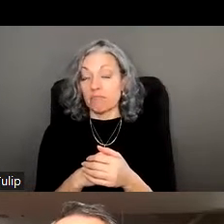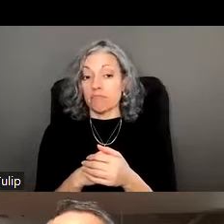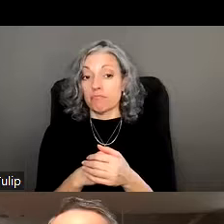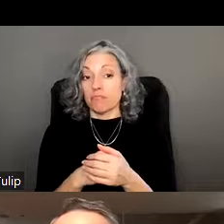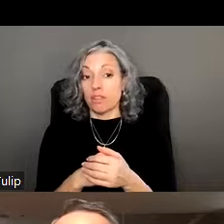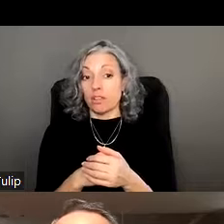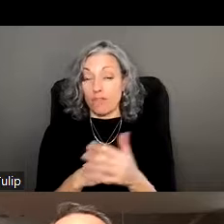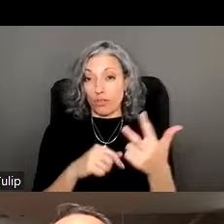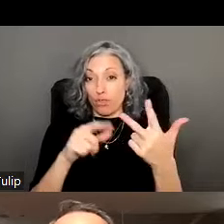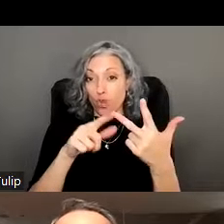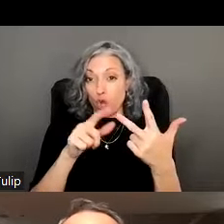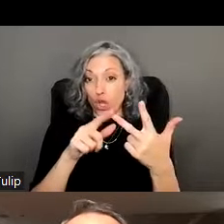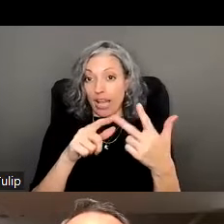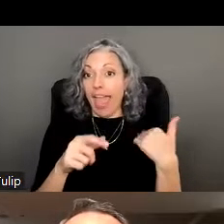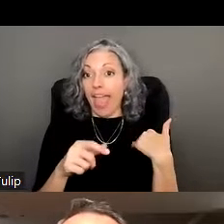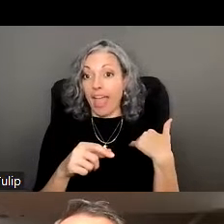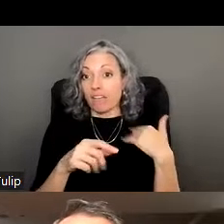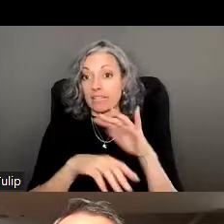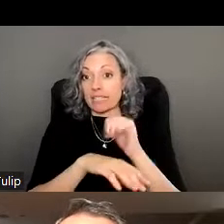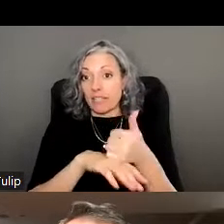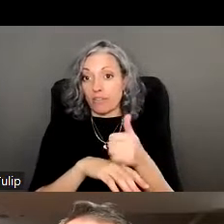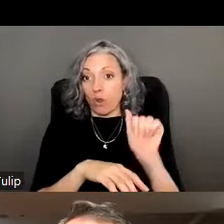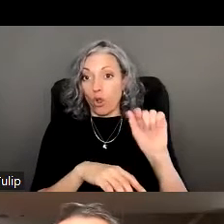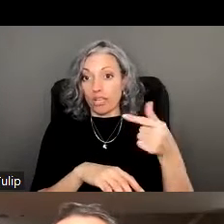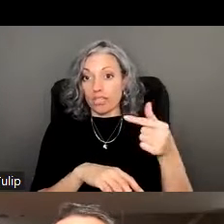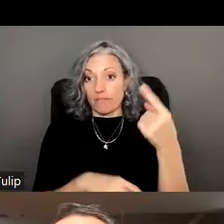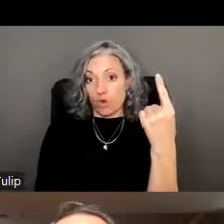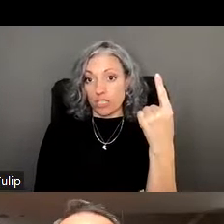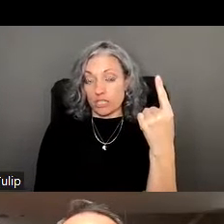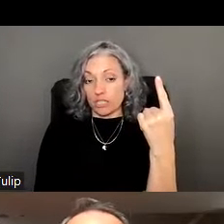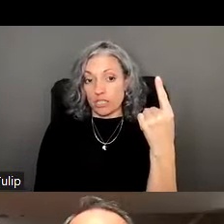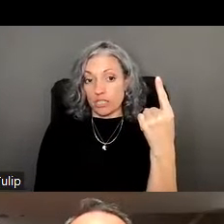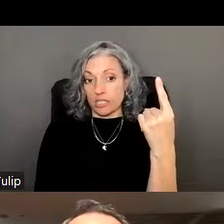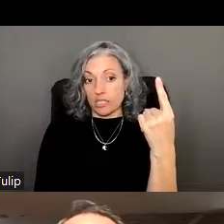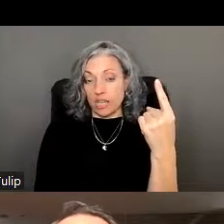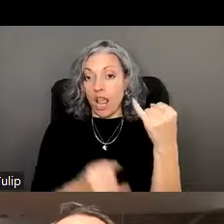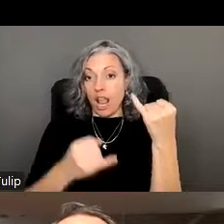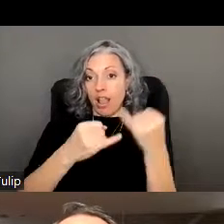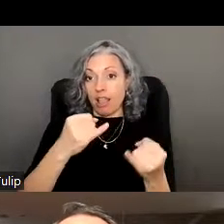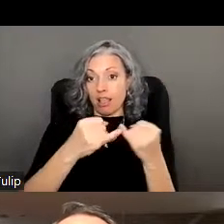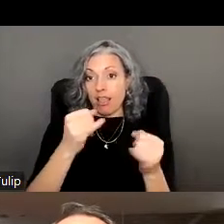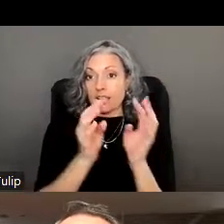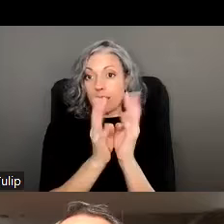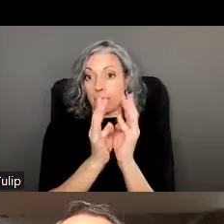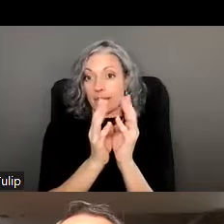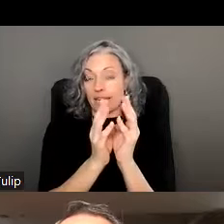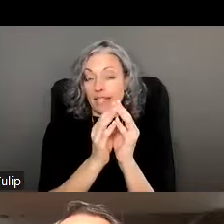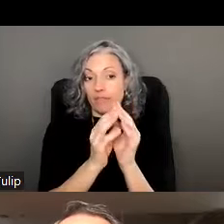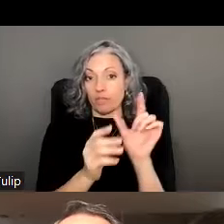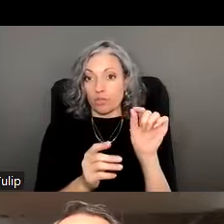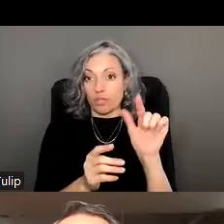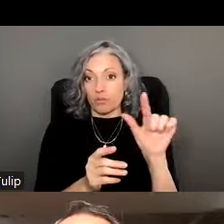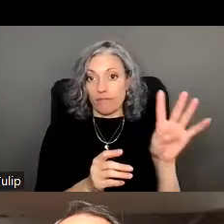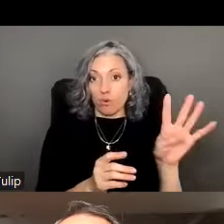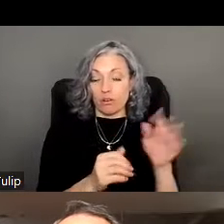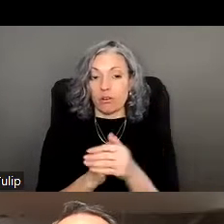for the third one, we have scheduled that for August 1st. And the last meeting for year 2024